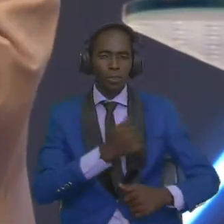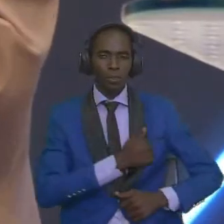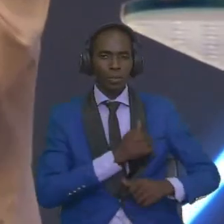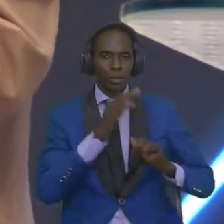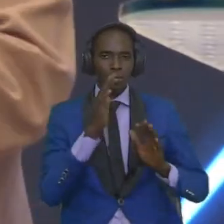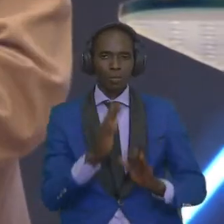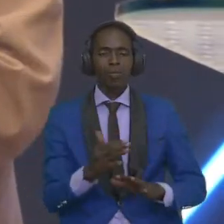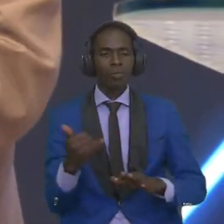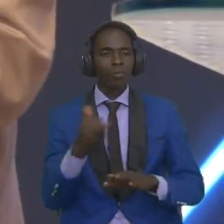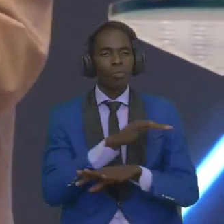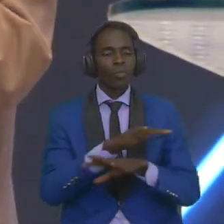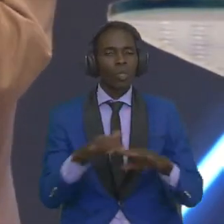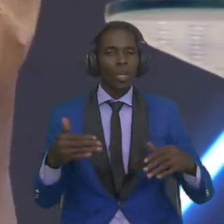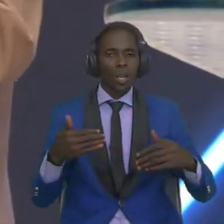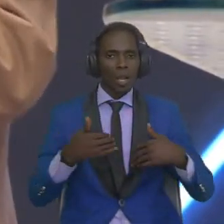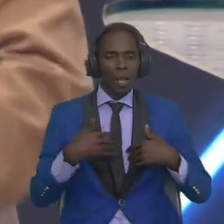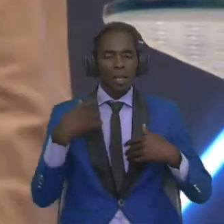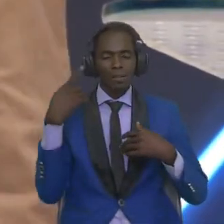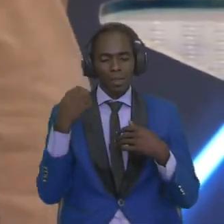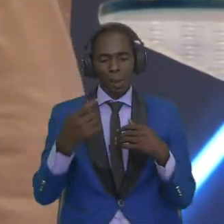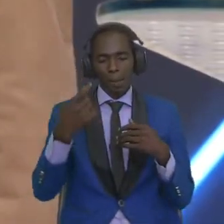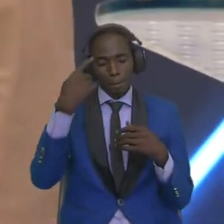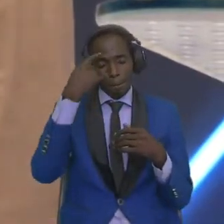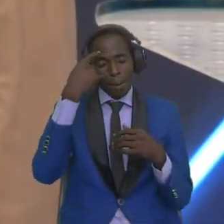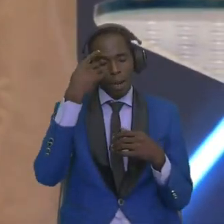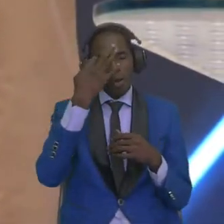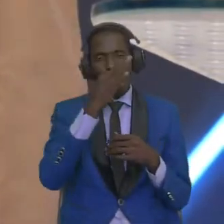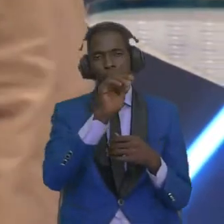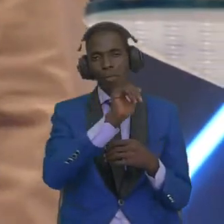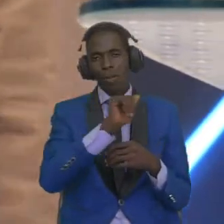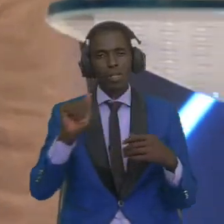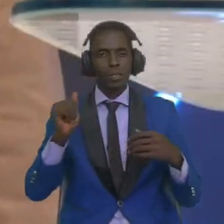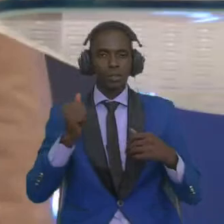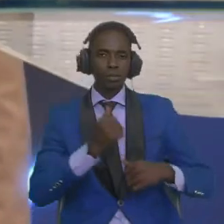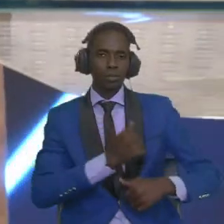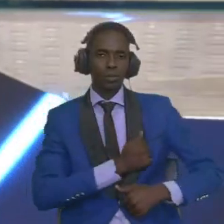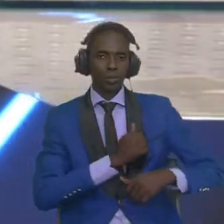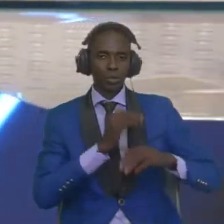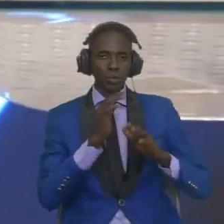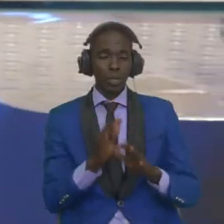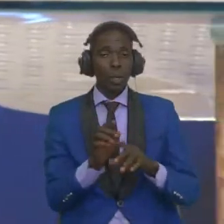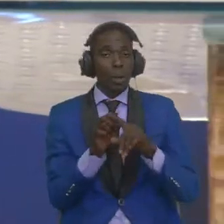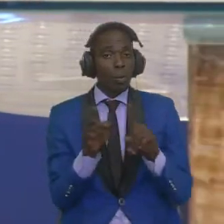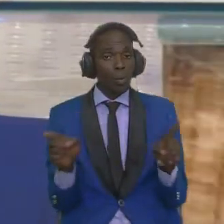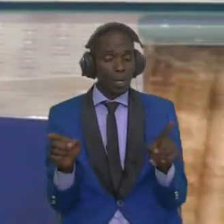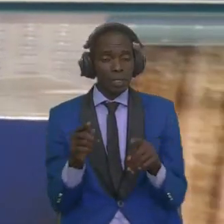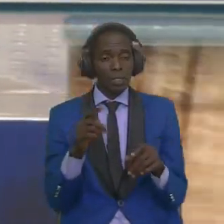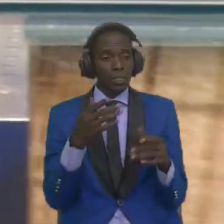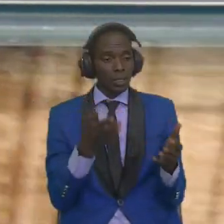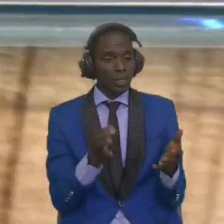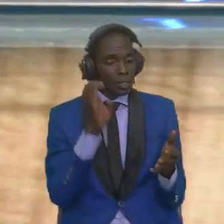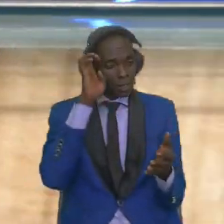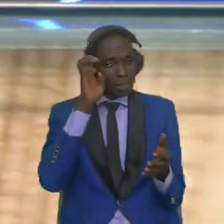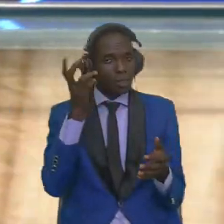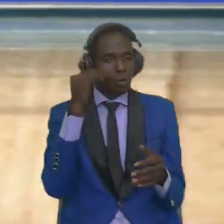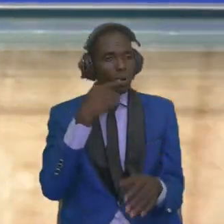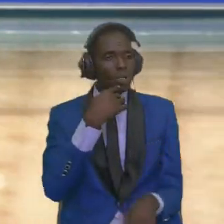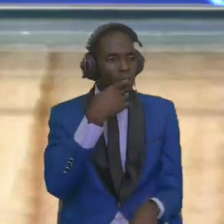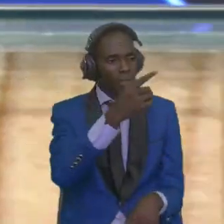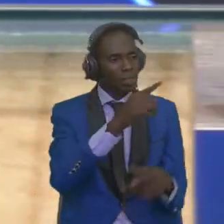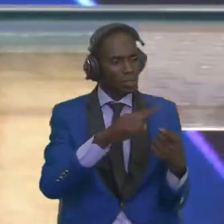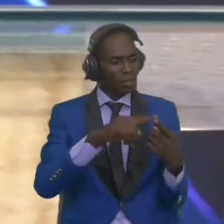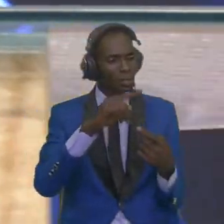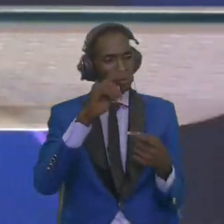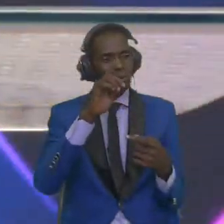a soldier. They do not have the mindset of a soldier. But he was telling Timothy, Timothy, well, you're